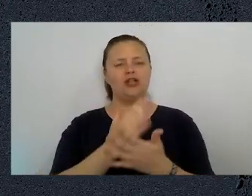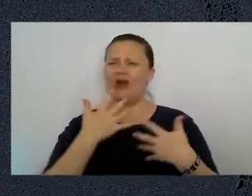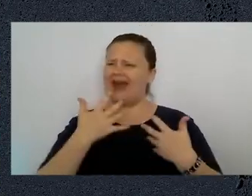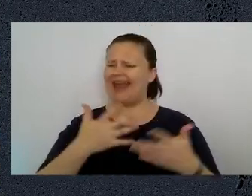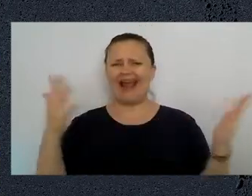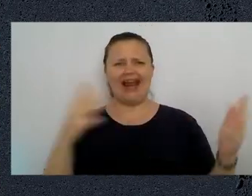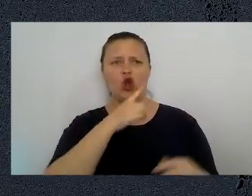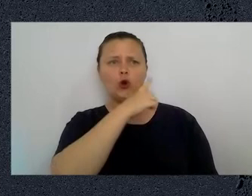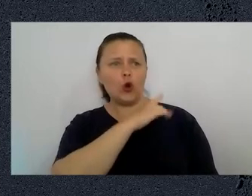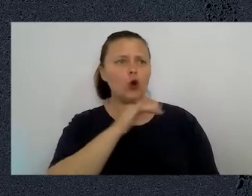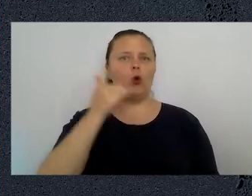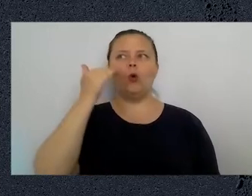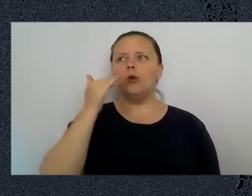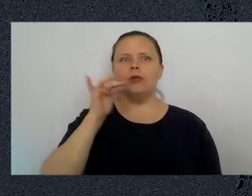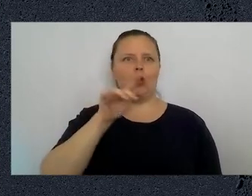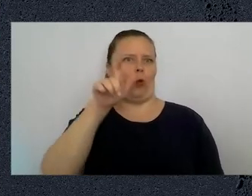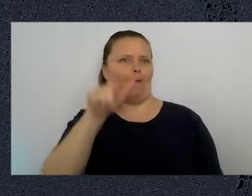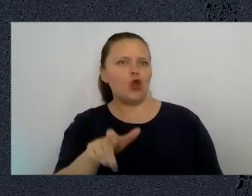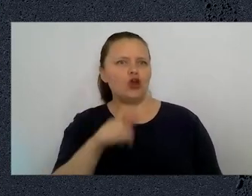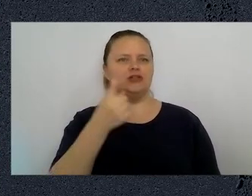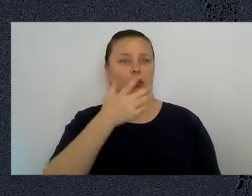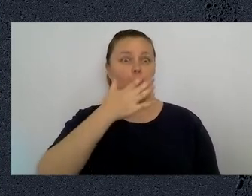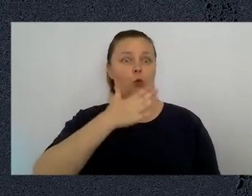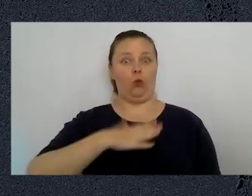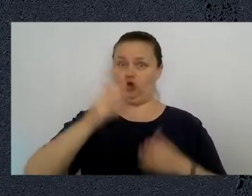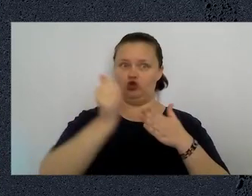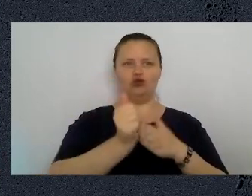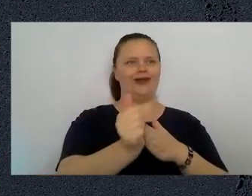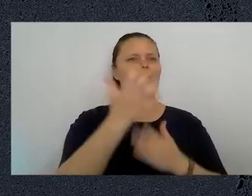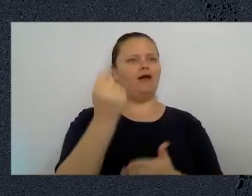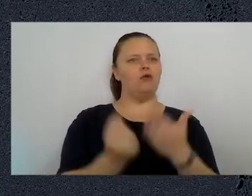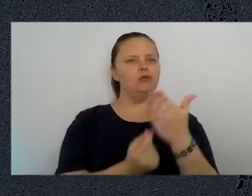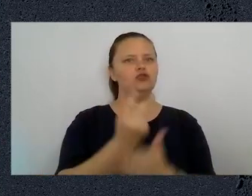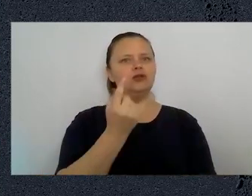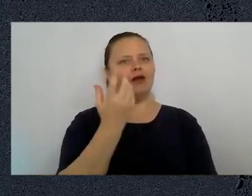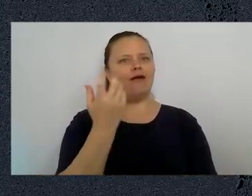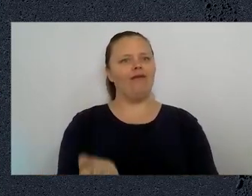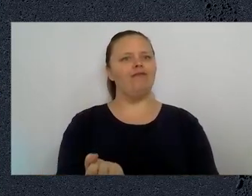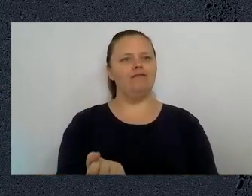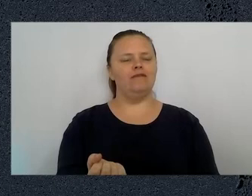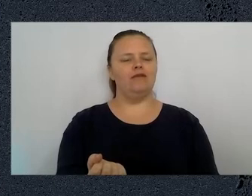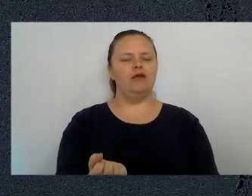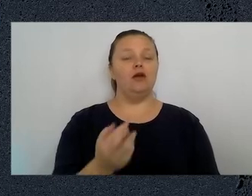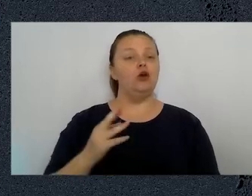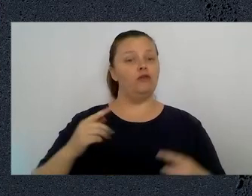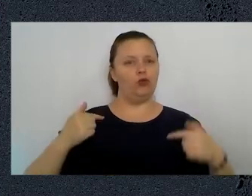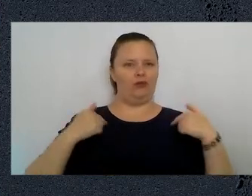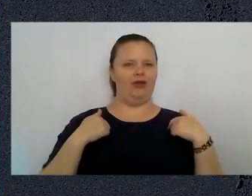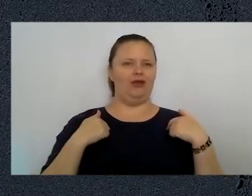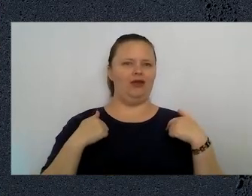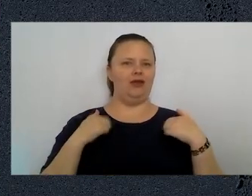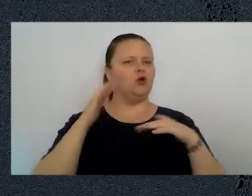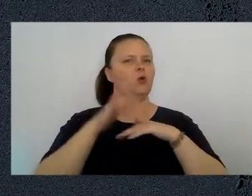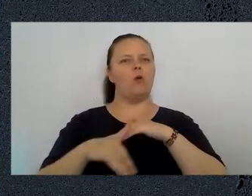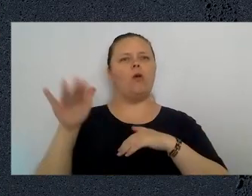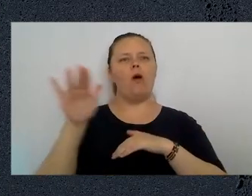or woman or person who wants to lead has that opportunity. So to me, it's all about ideas